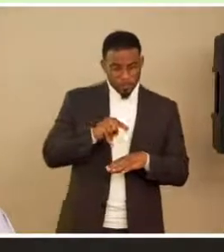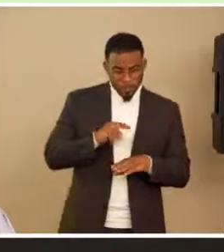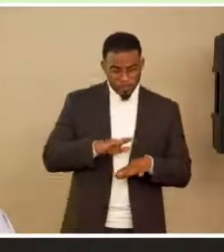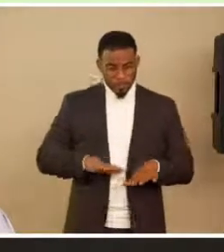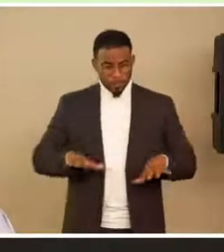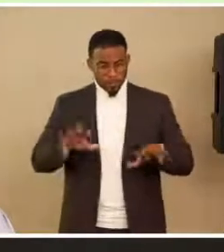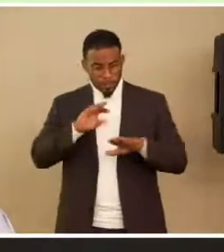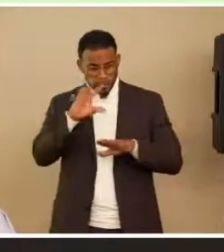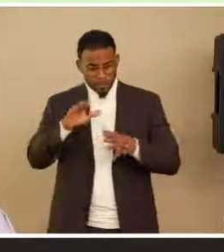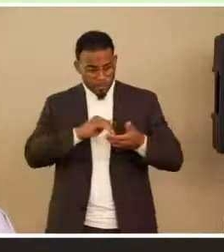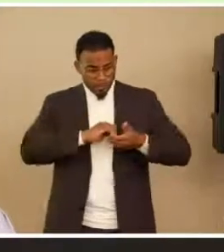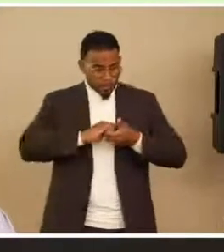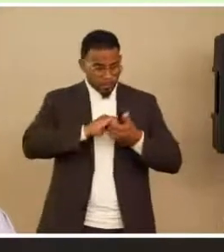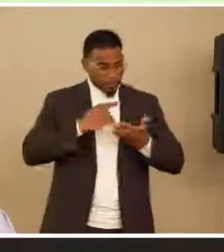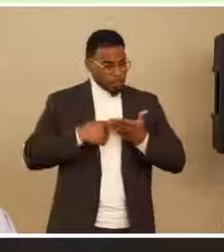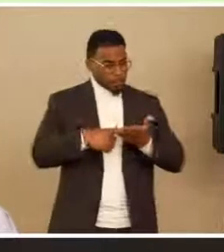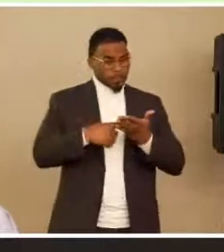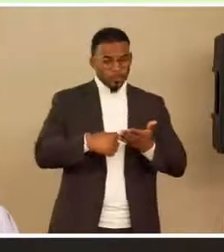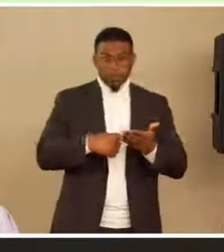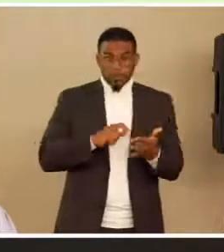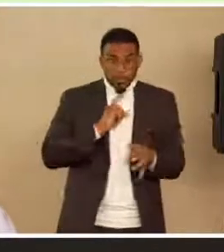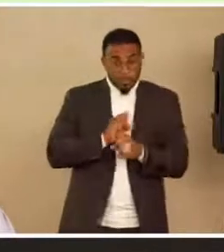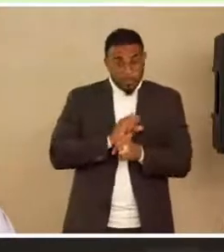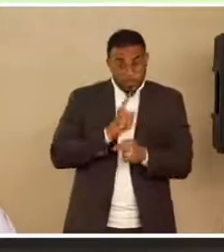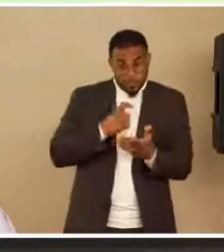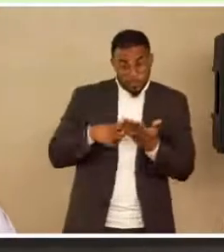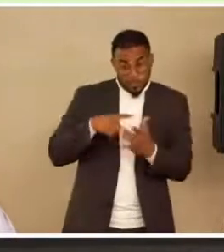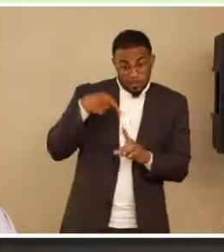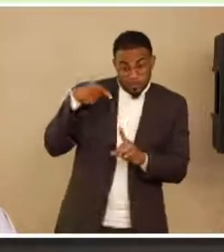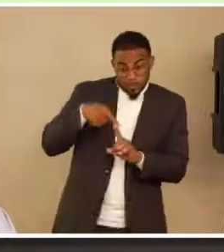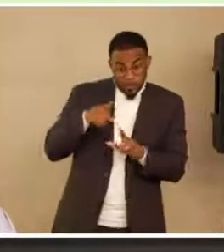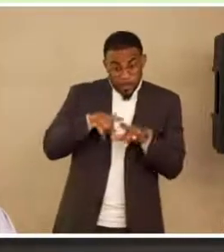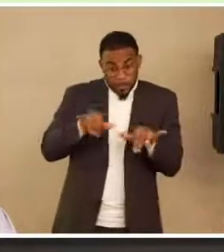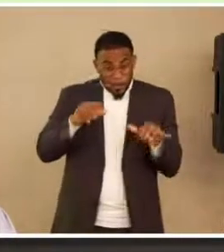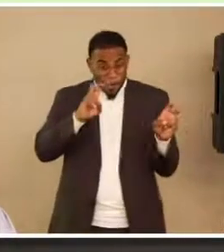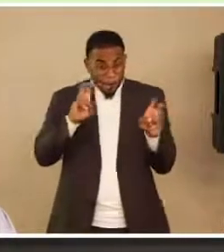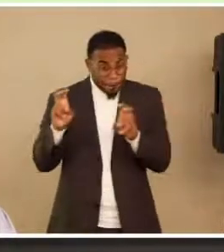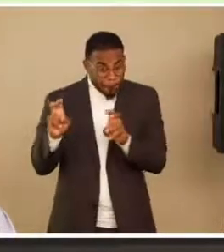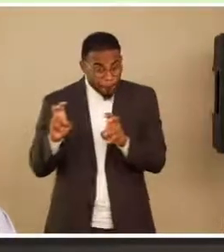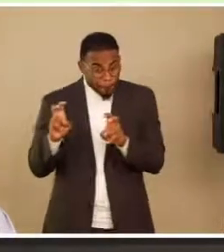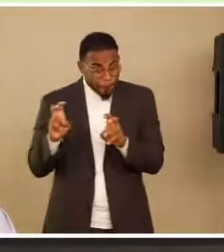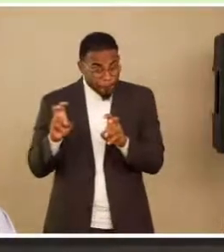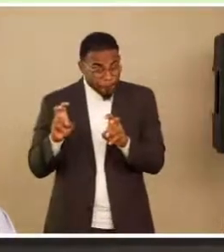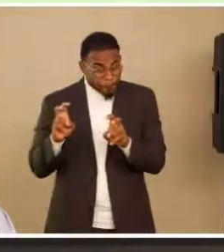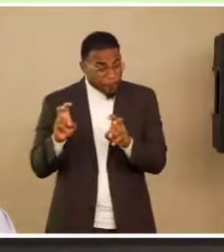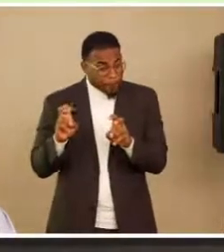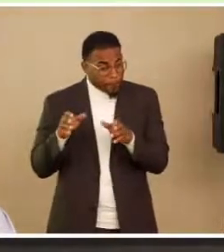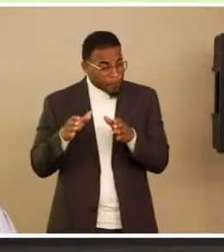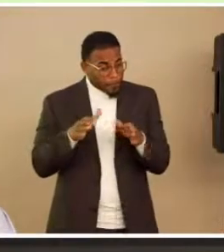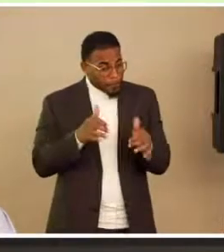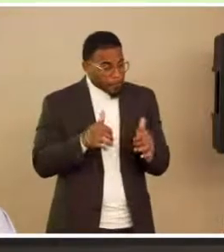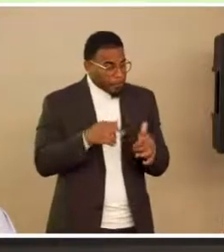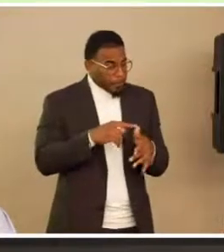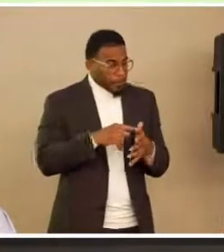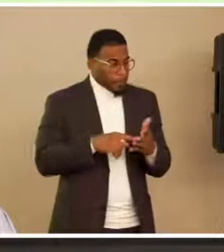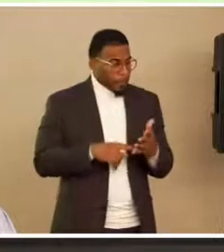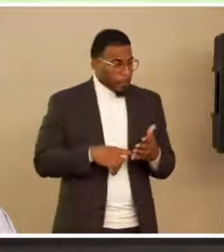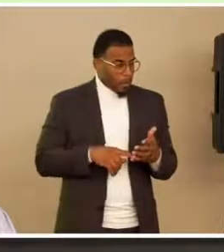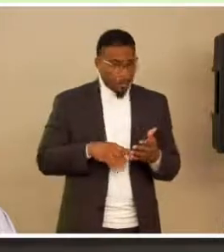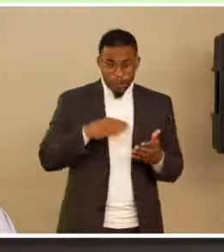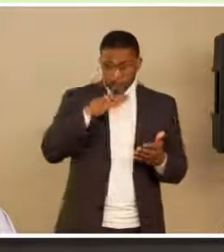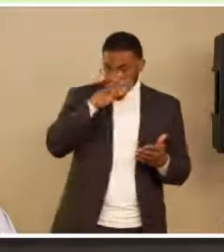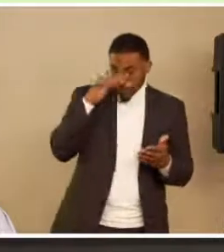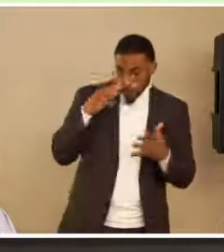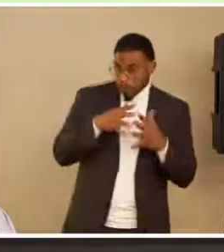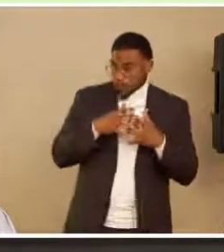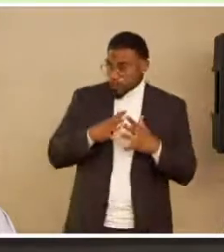Pan-African solidarity conversation, we're actually really talking about the same issues, and and the way in which